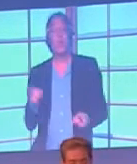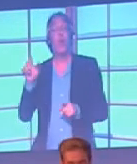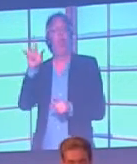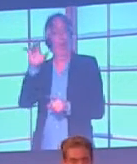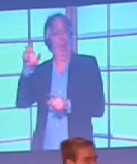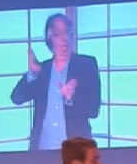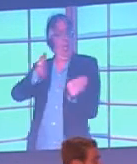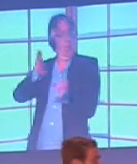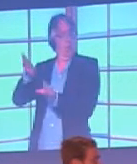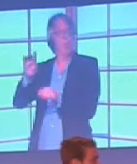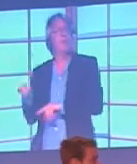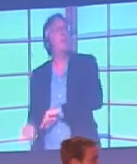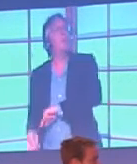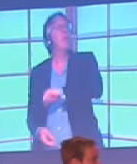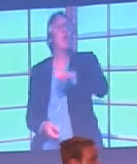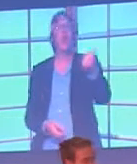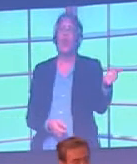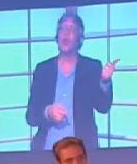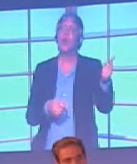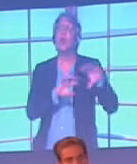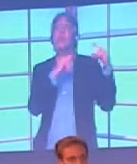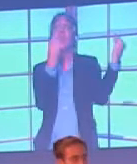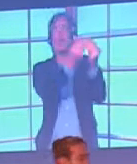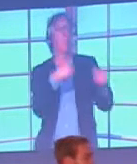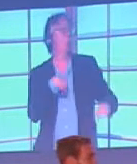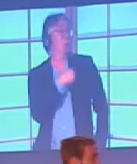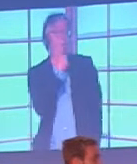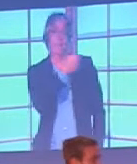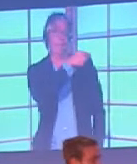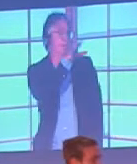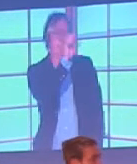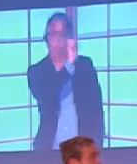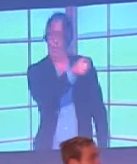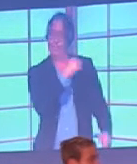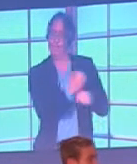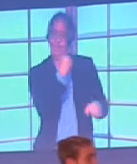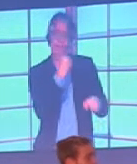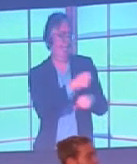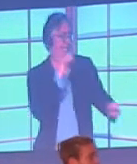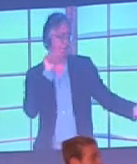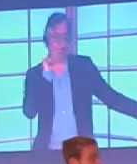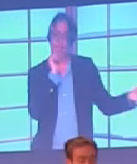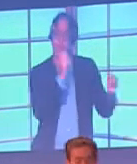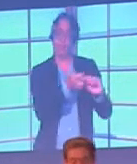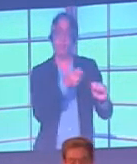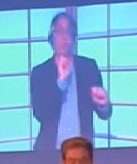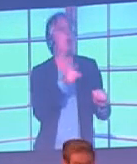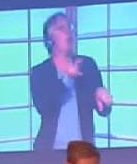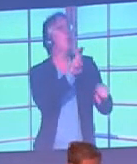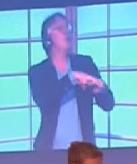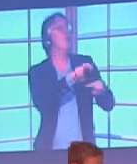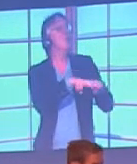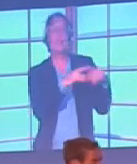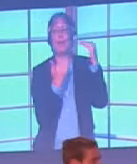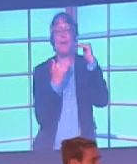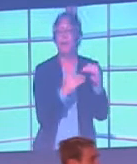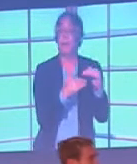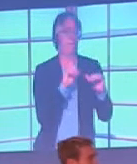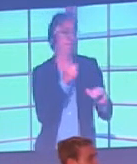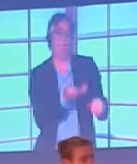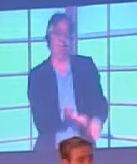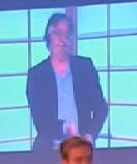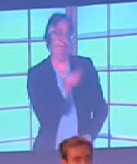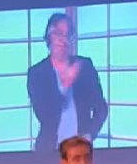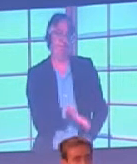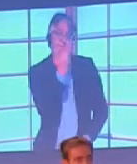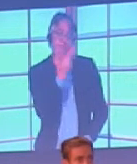have pushed the renovation to have and offer higher number of seats. However, you